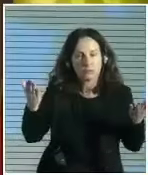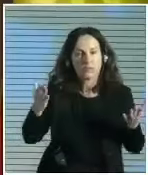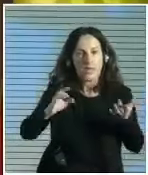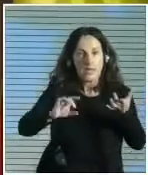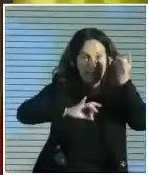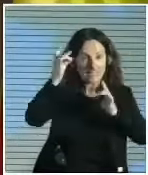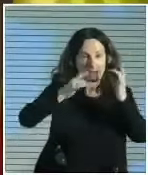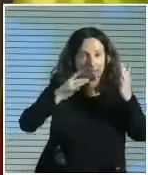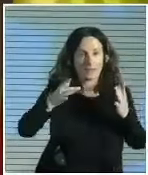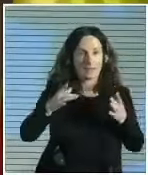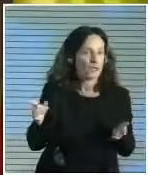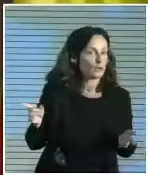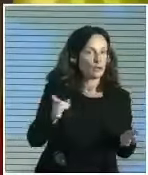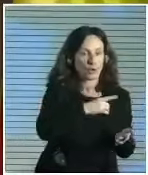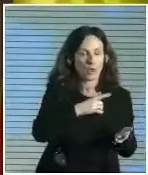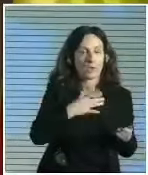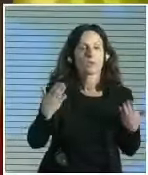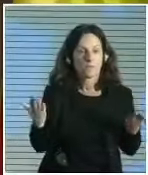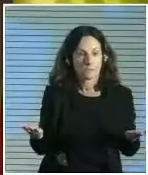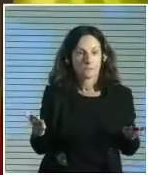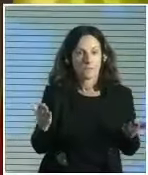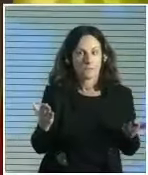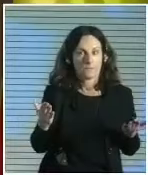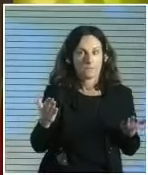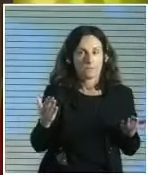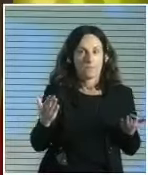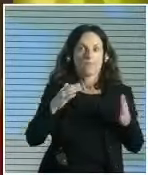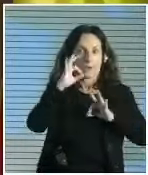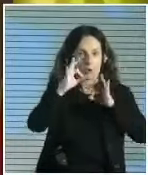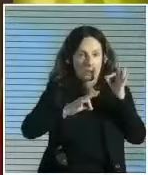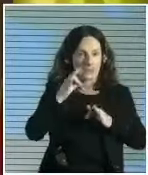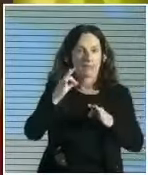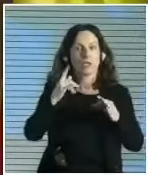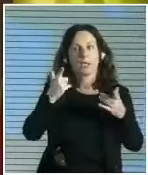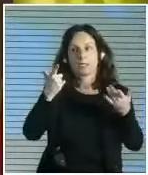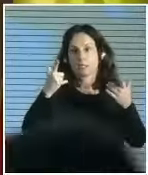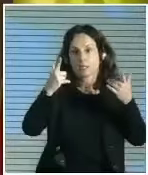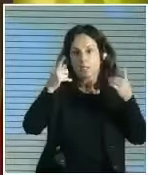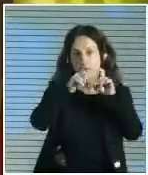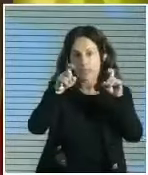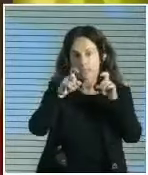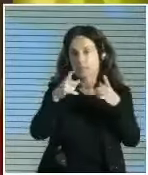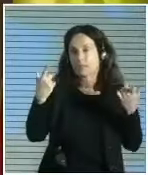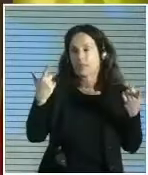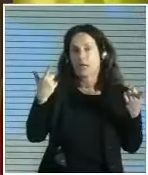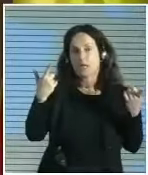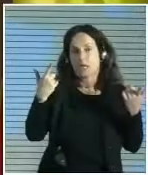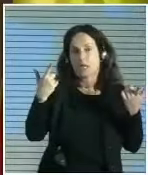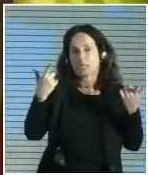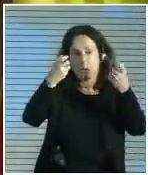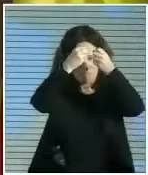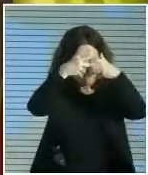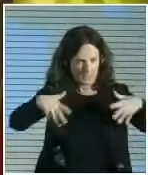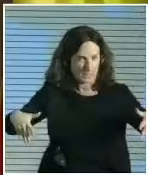system would be also integrated in tourism policies, that they can look at these aspects more holistically. Tono, you mentioned also